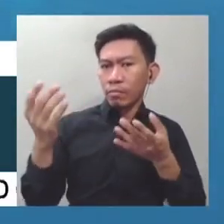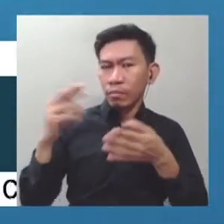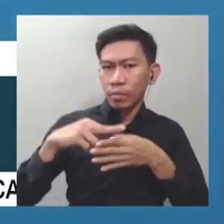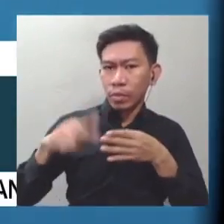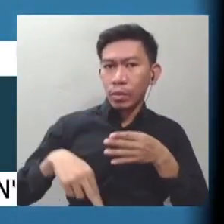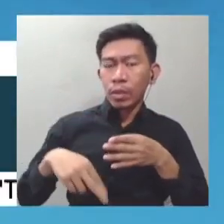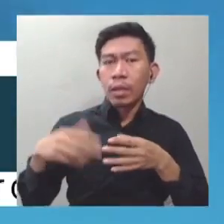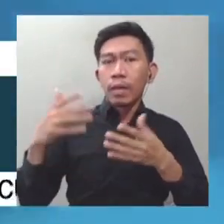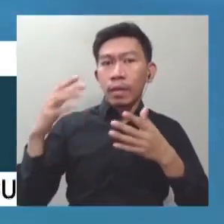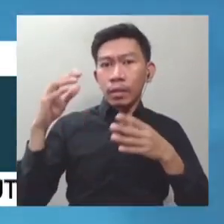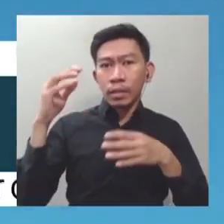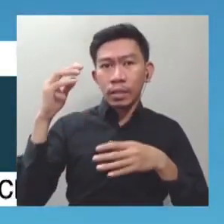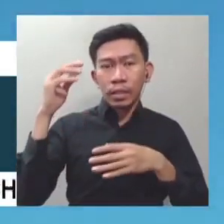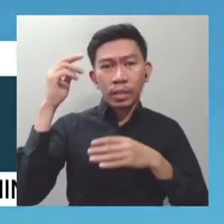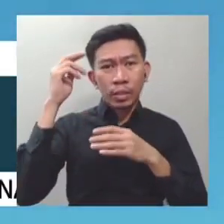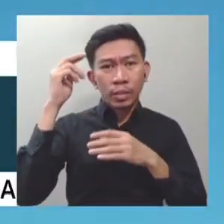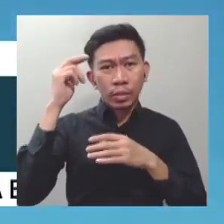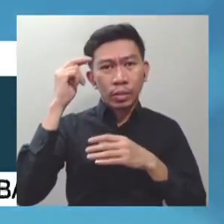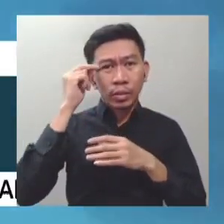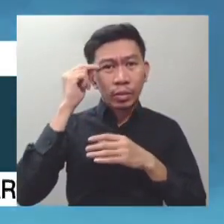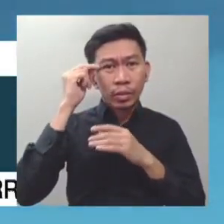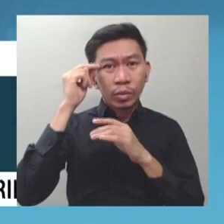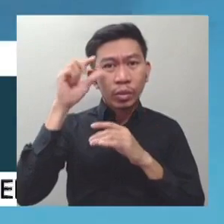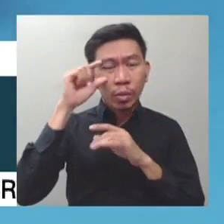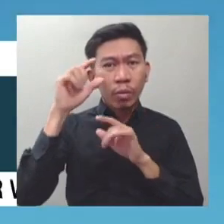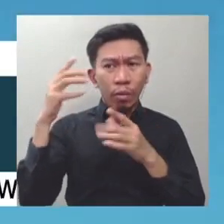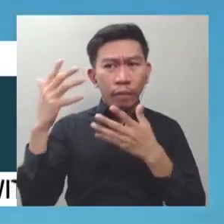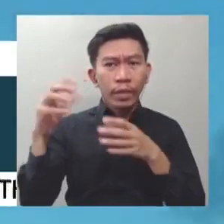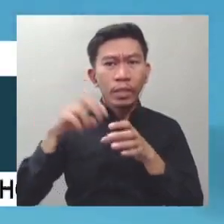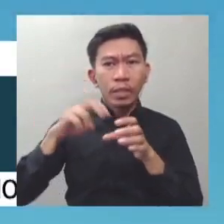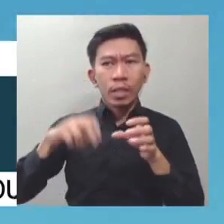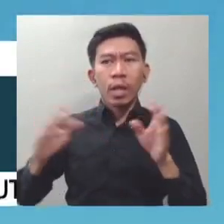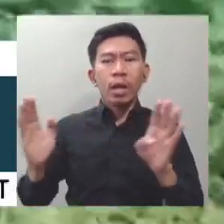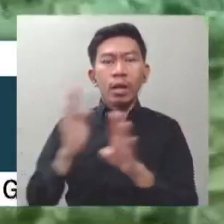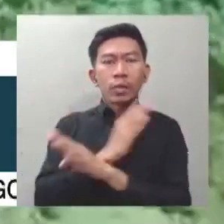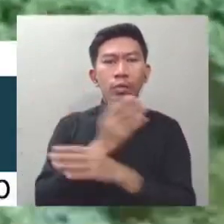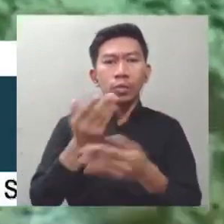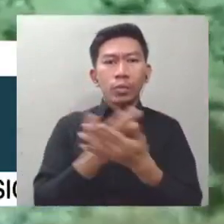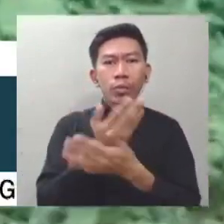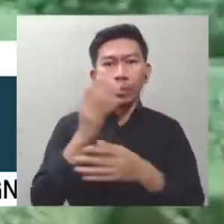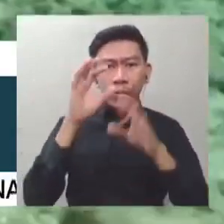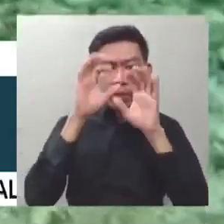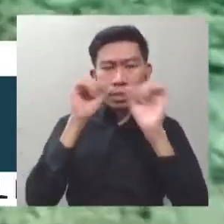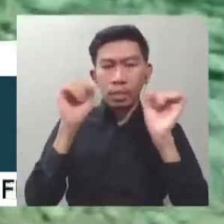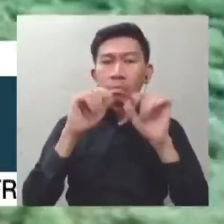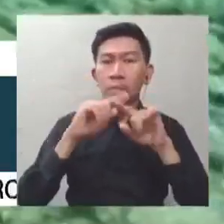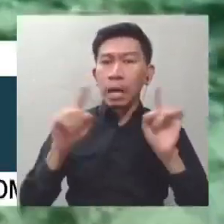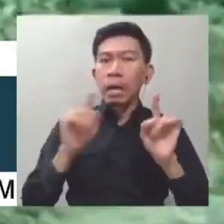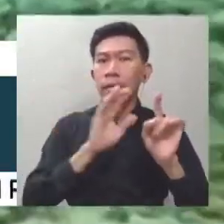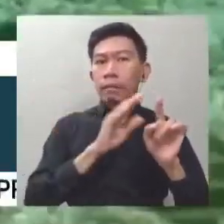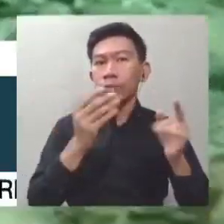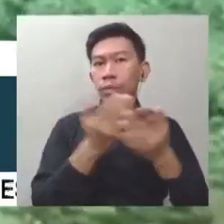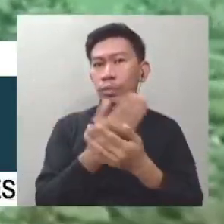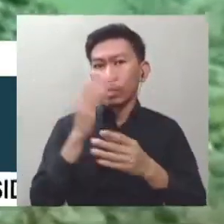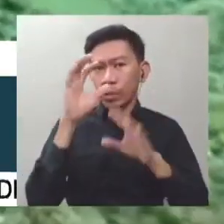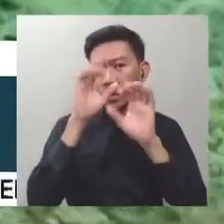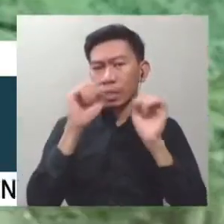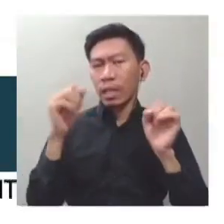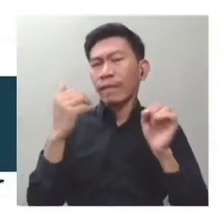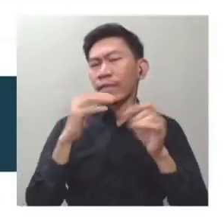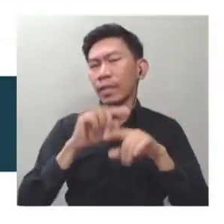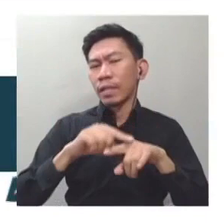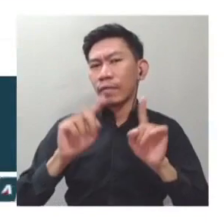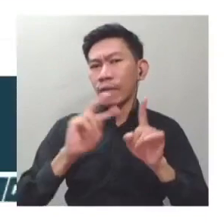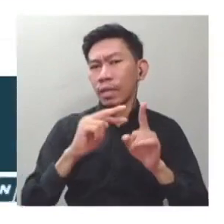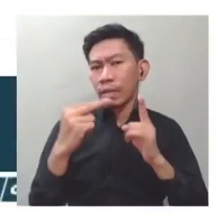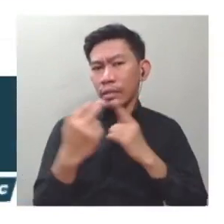It was already a new president. So a new president may have a totally different view about how to do these things. A